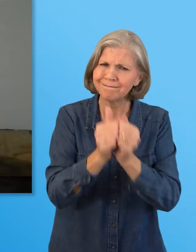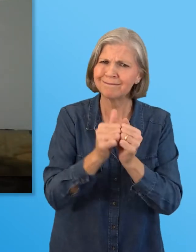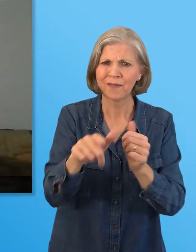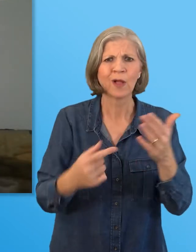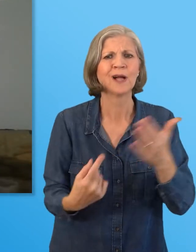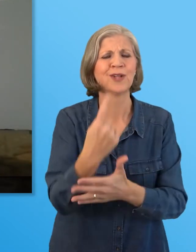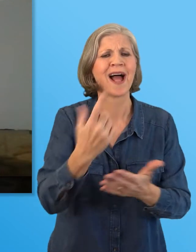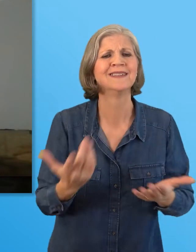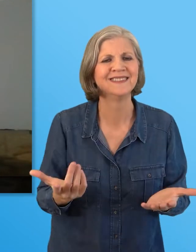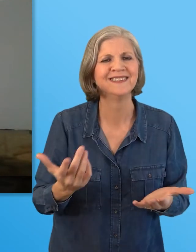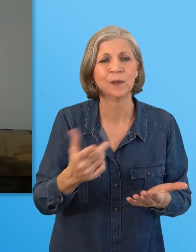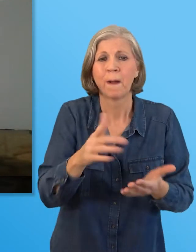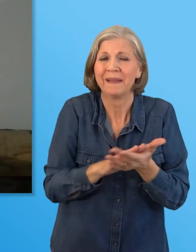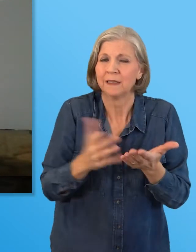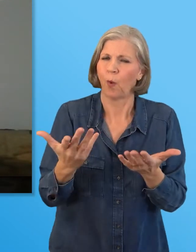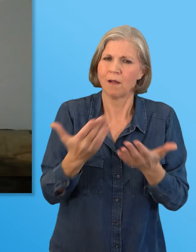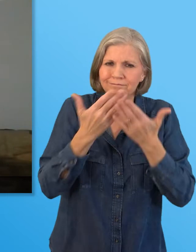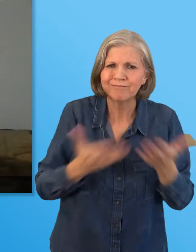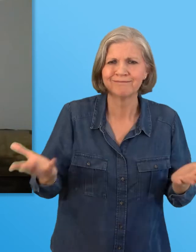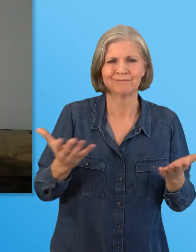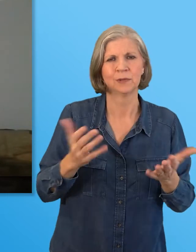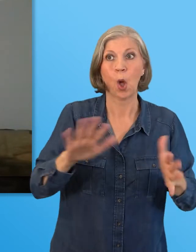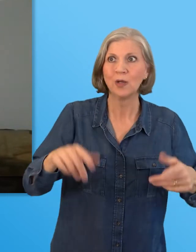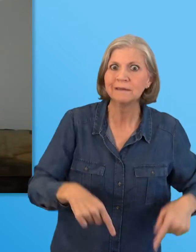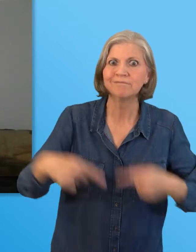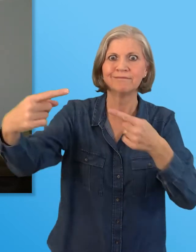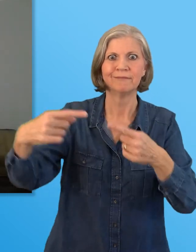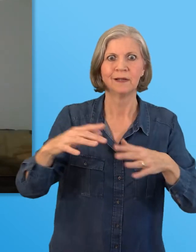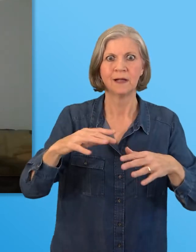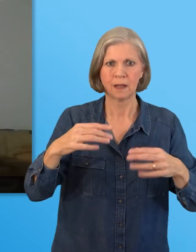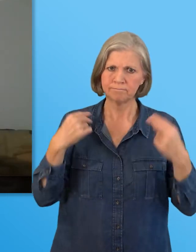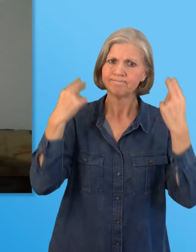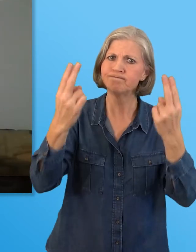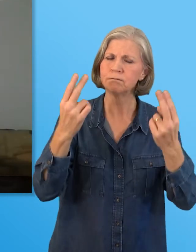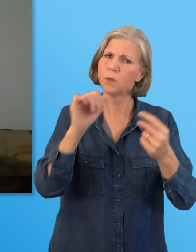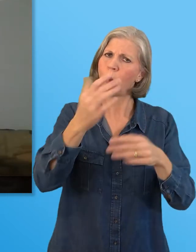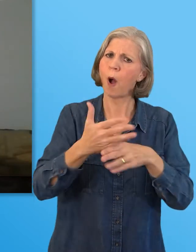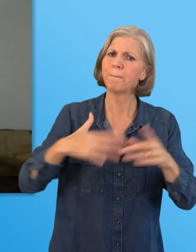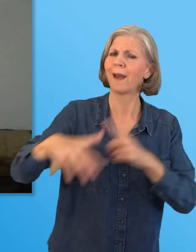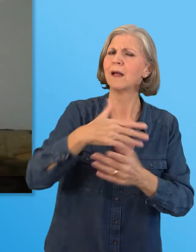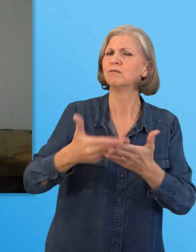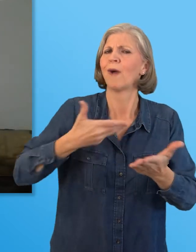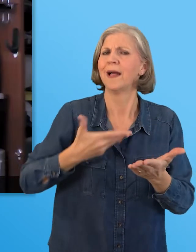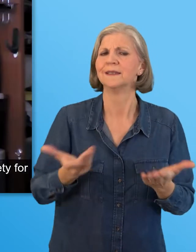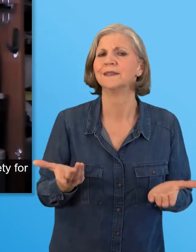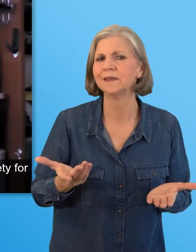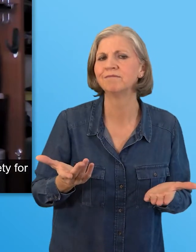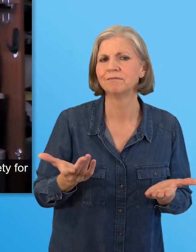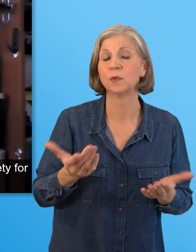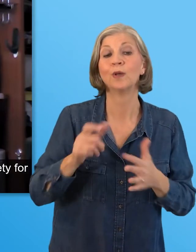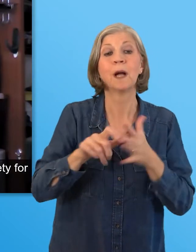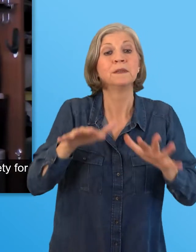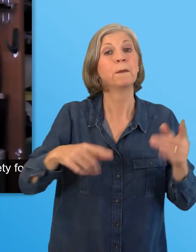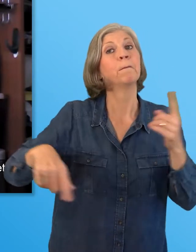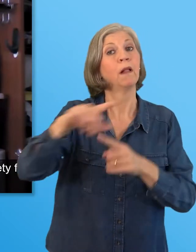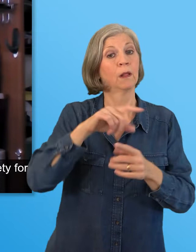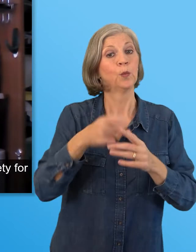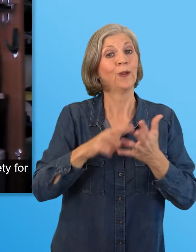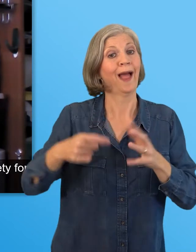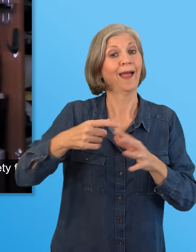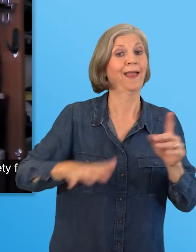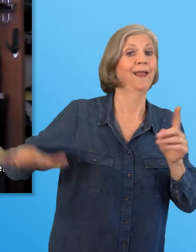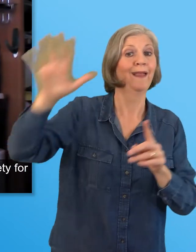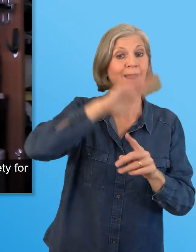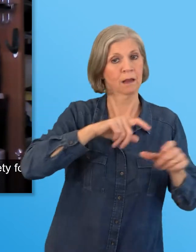chance. You're only meant to show gratitude and not challenge any pretty clear violations of your workplace rights. Disabled people in the UK